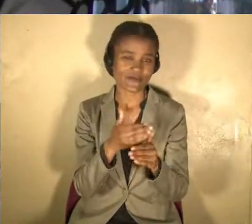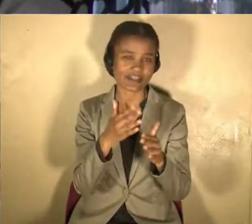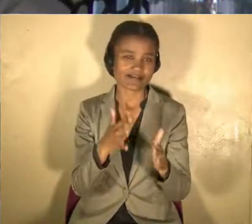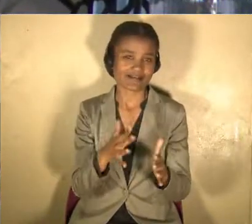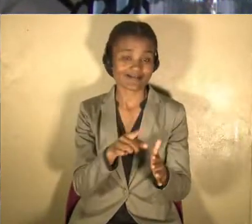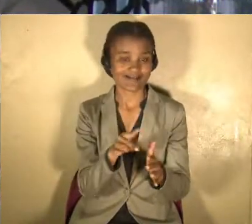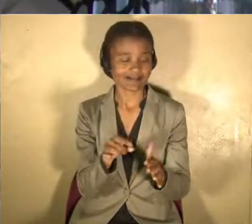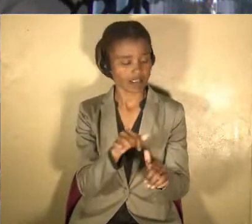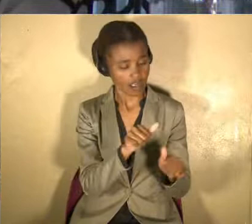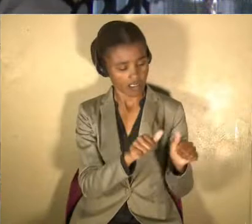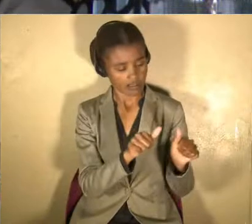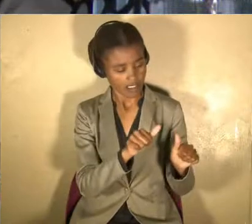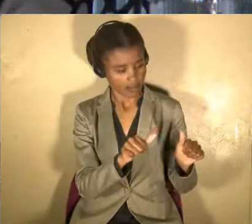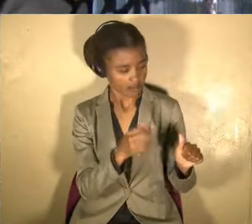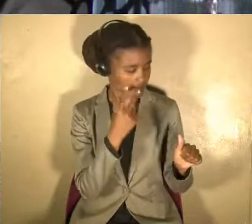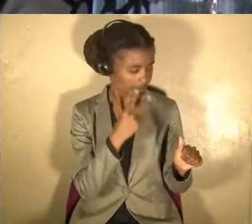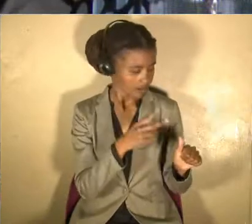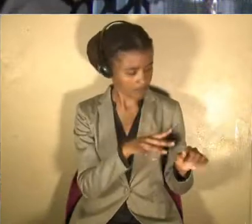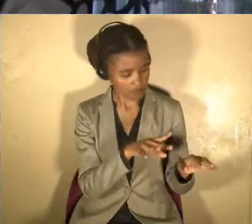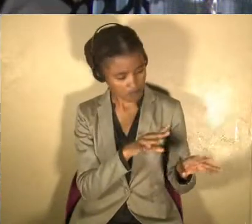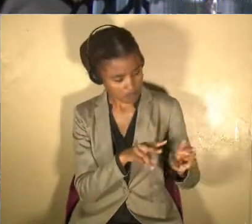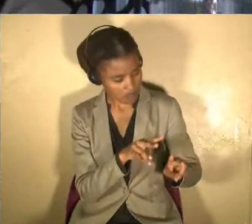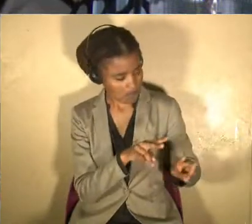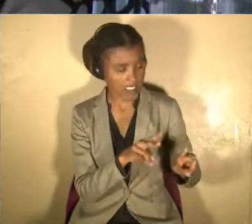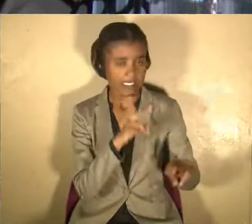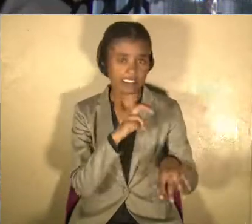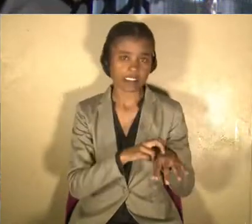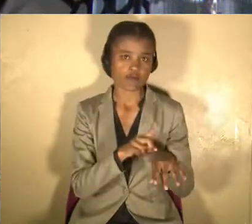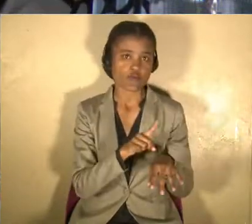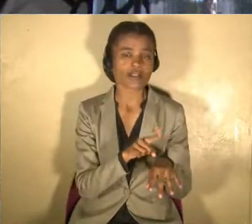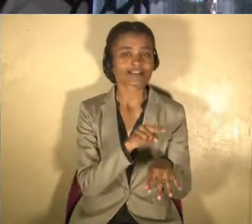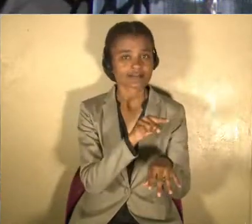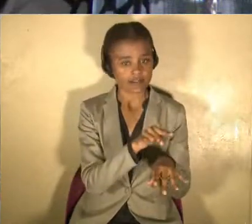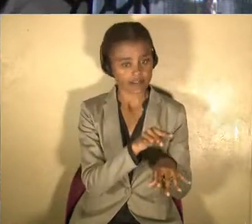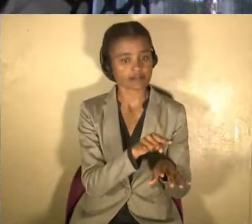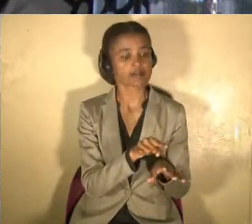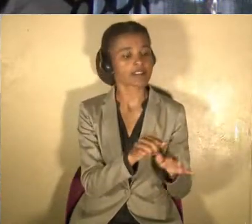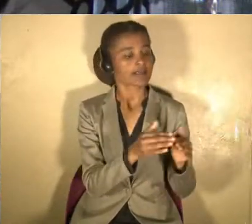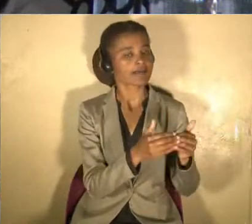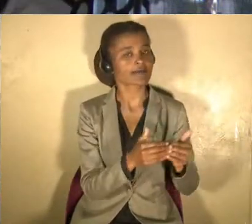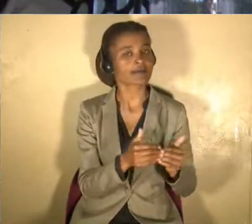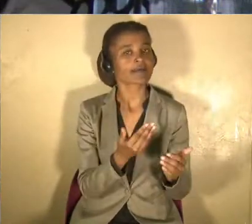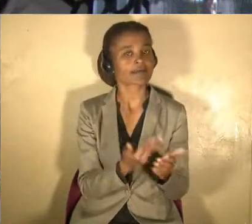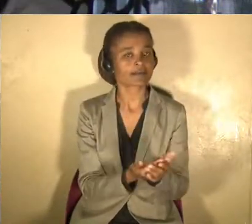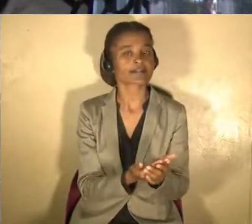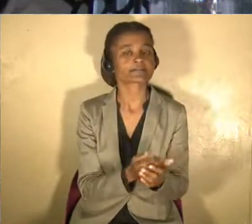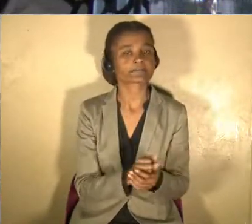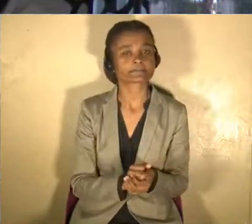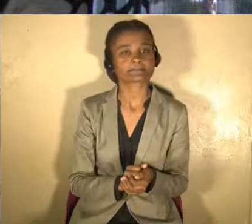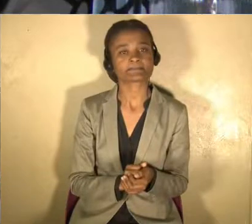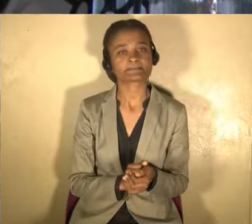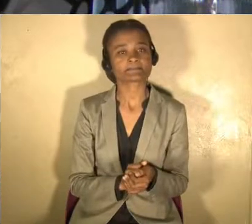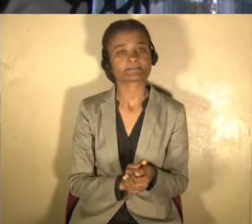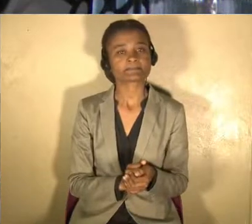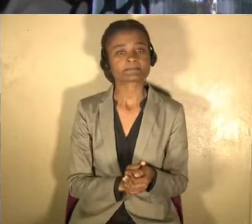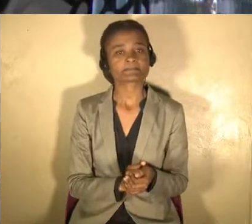service available would be provided for Go Children's Act. And